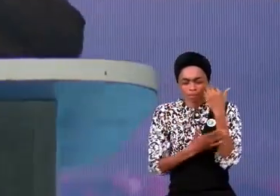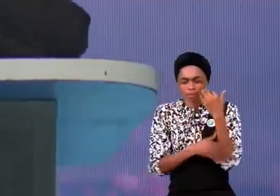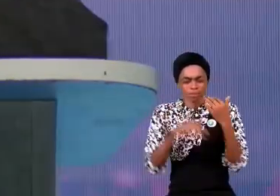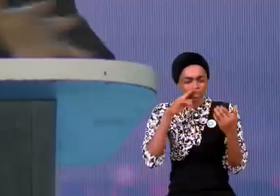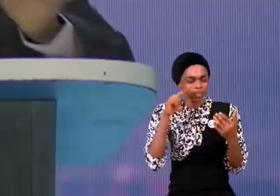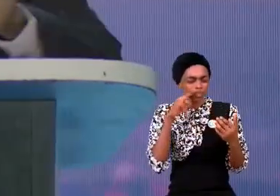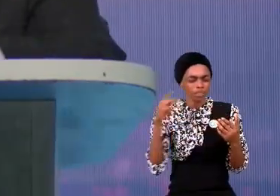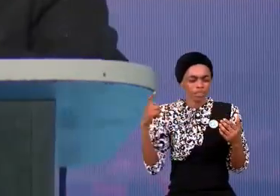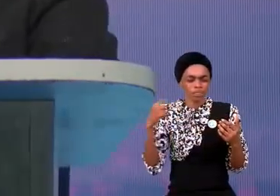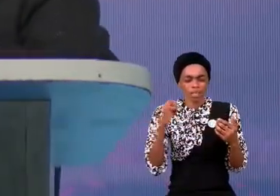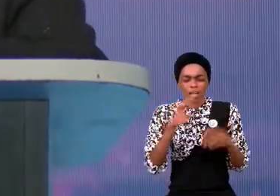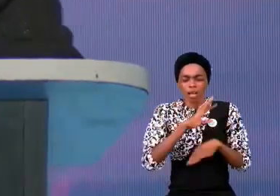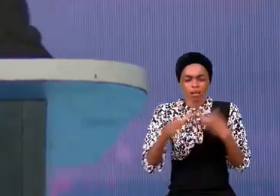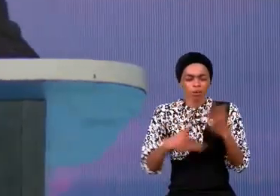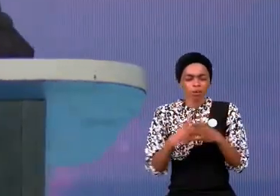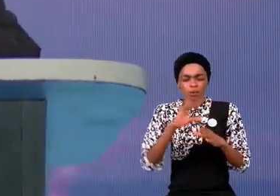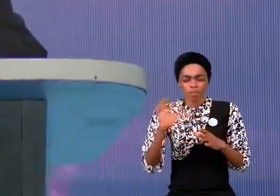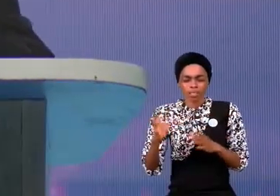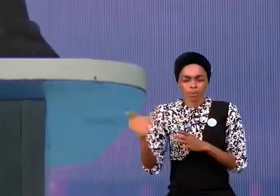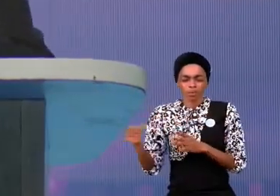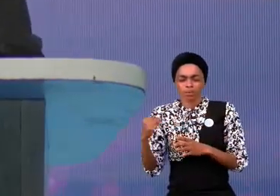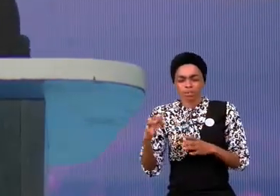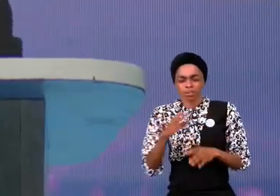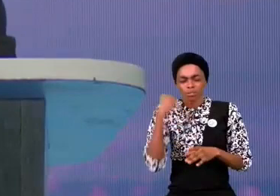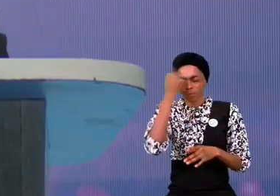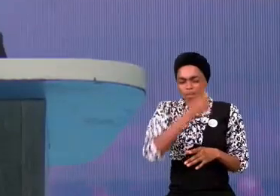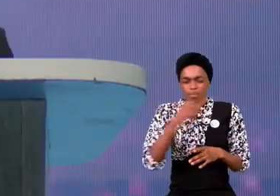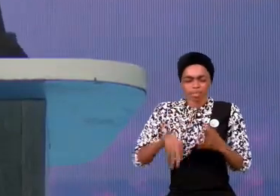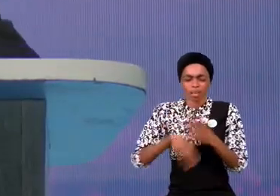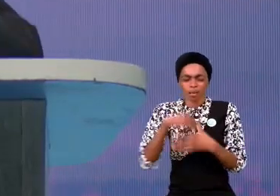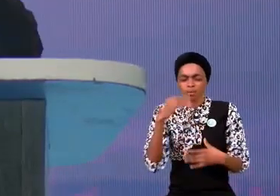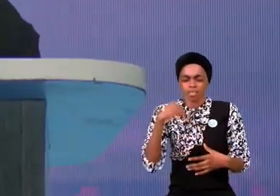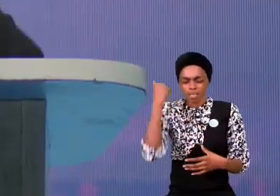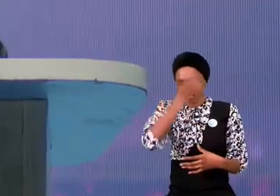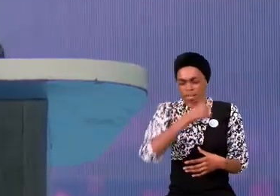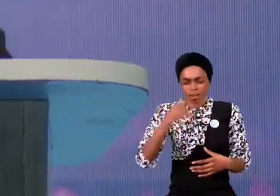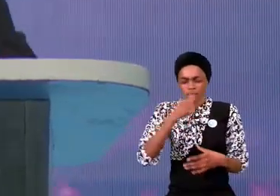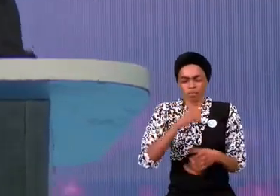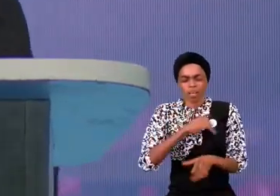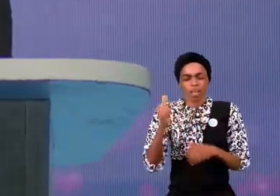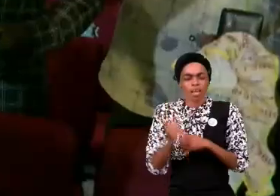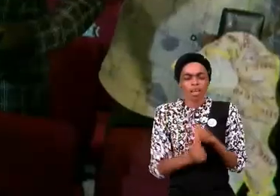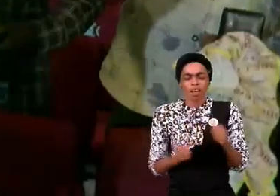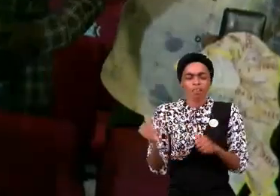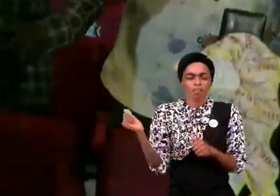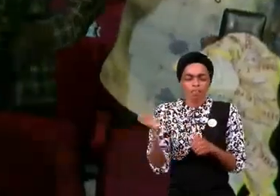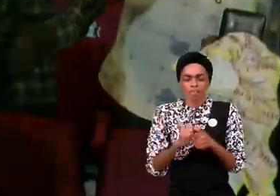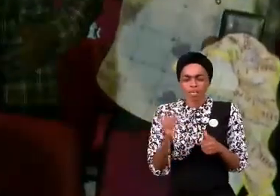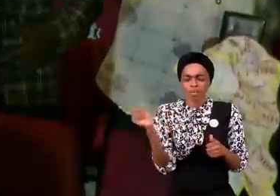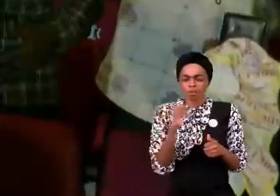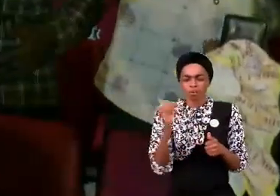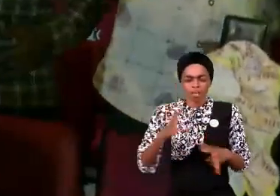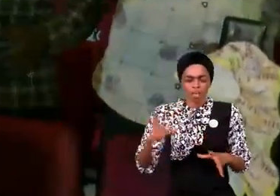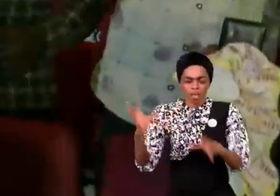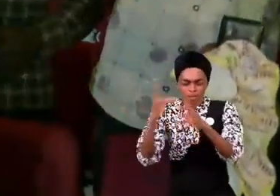Africa, everywhere, receive your healing now in Jesus' name.